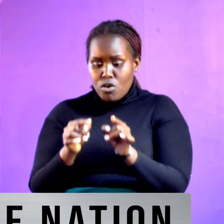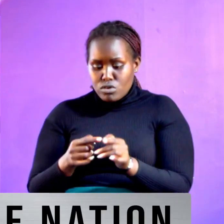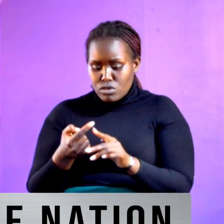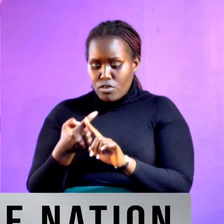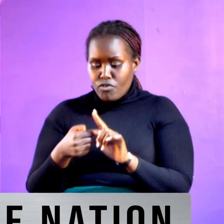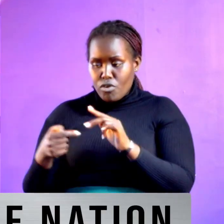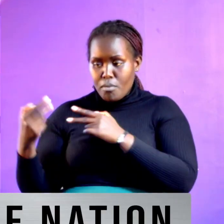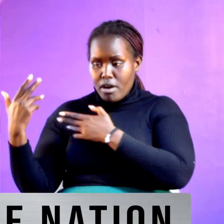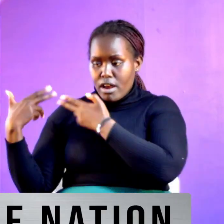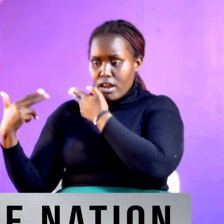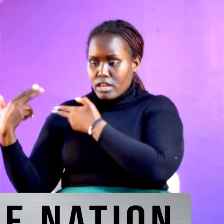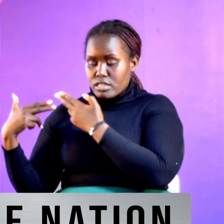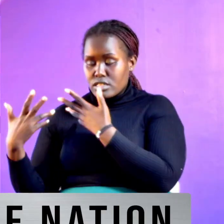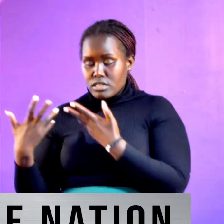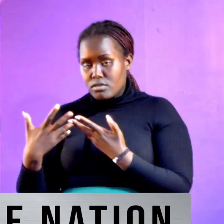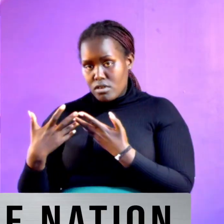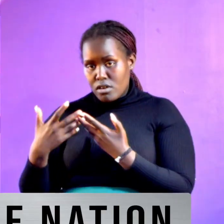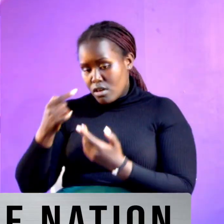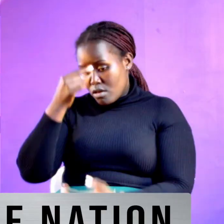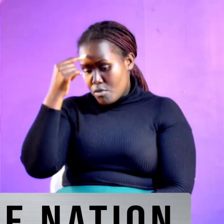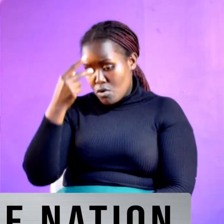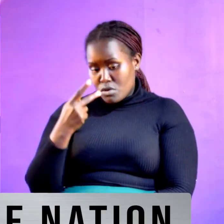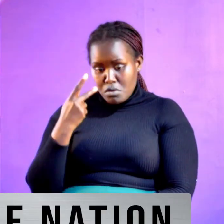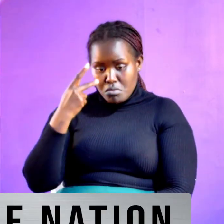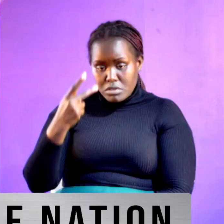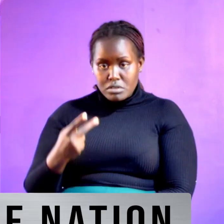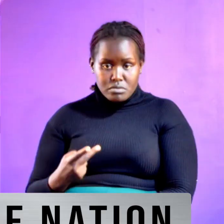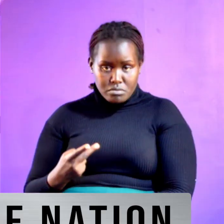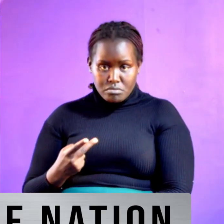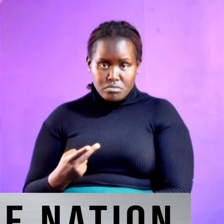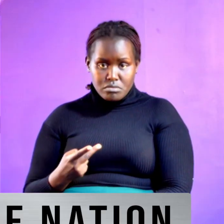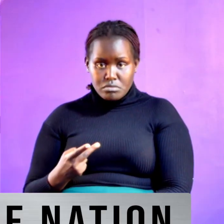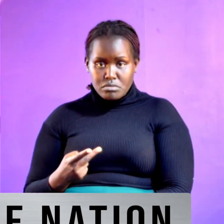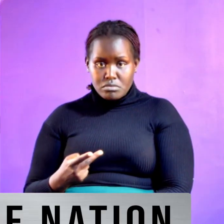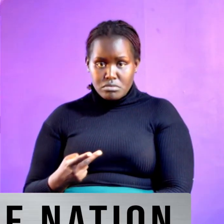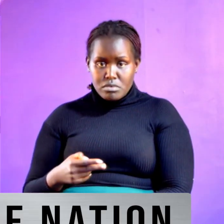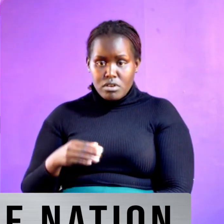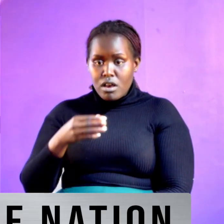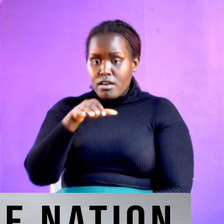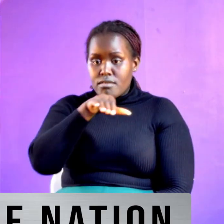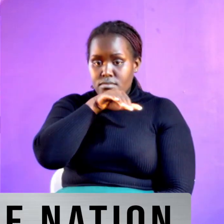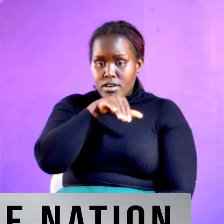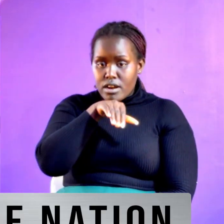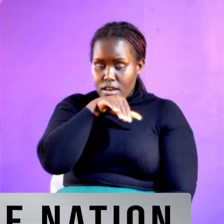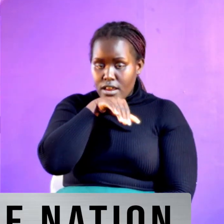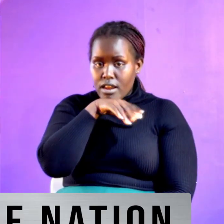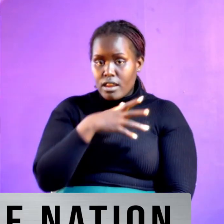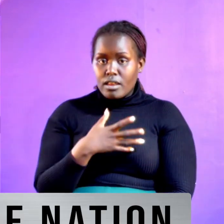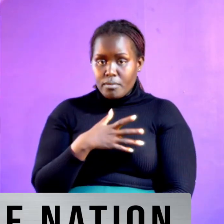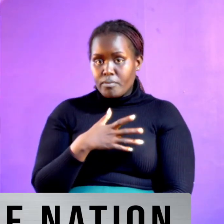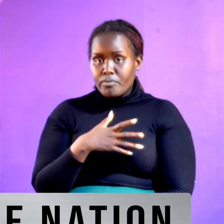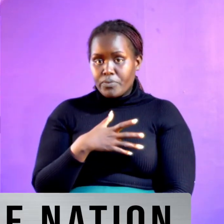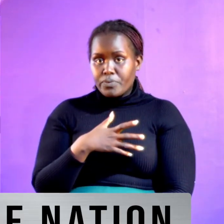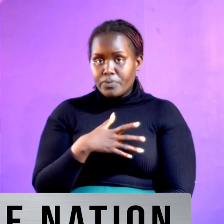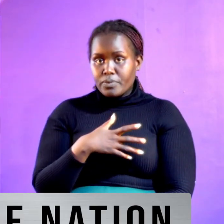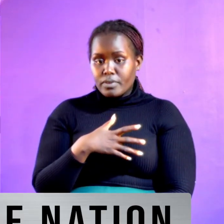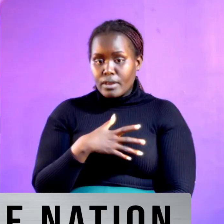history because we are seeing Raila, as a factor,